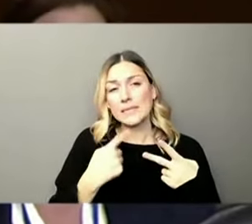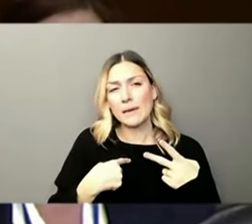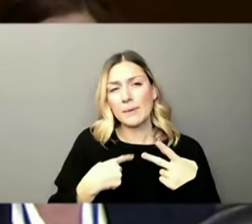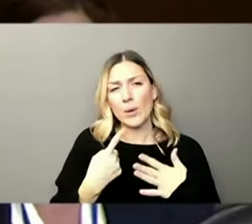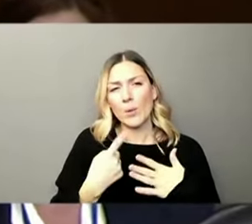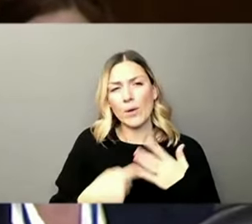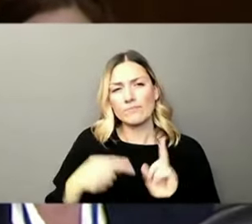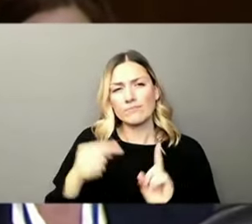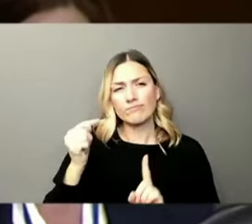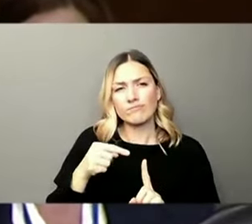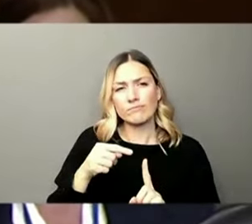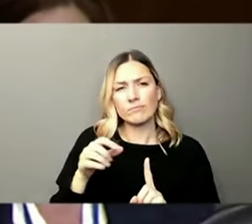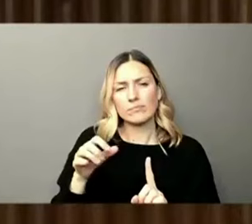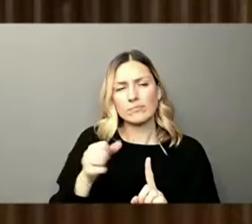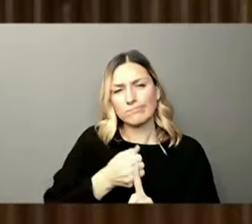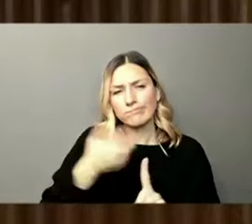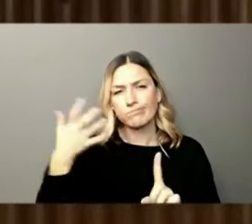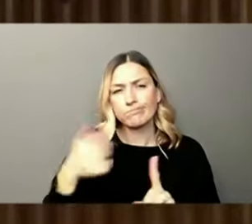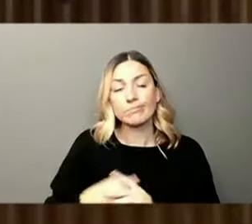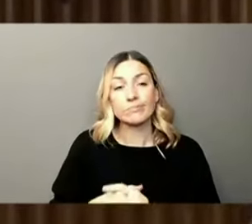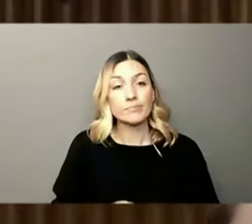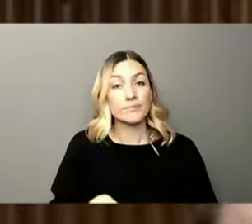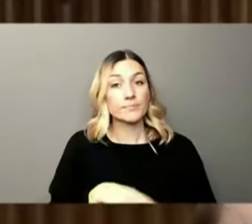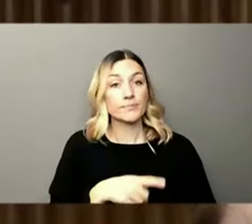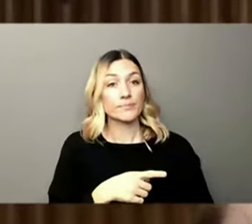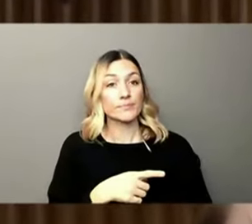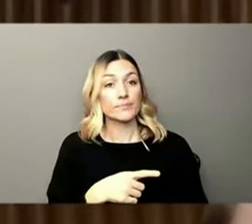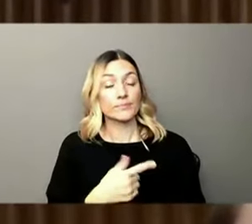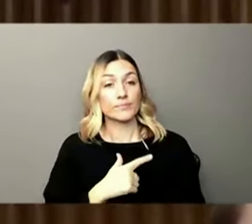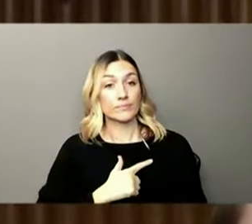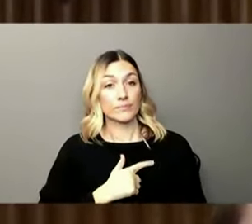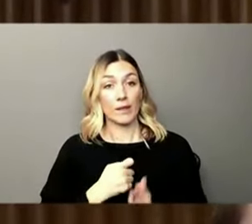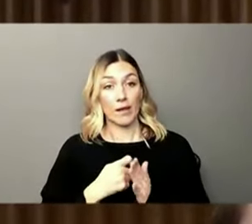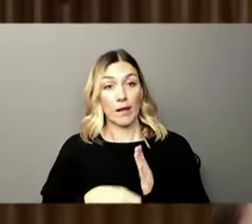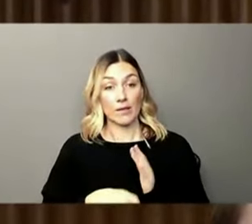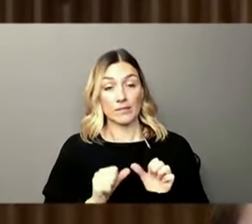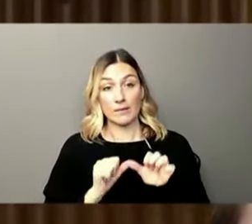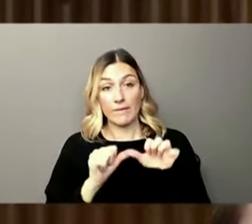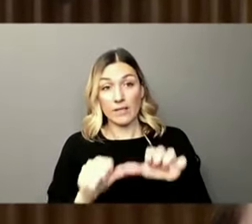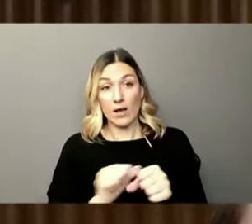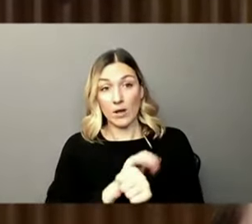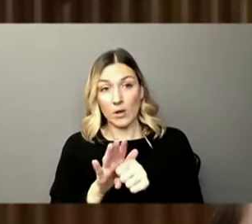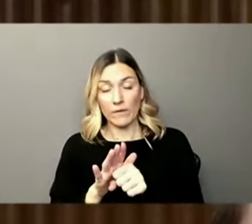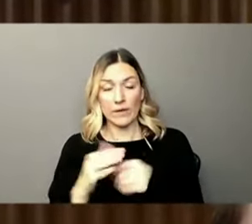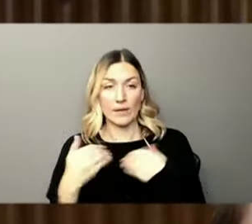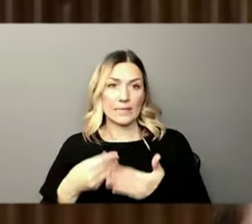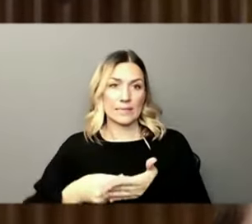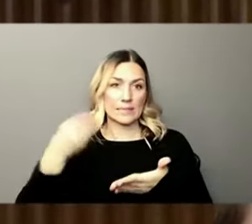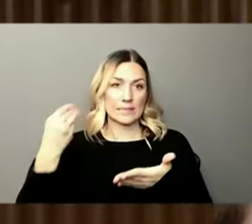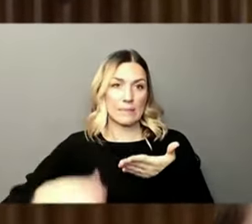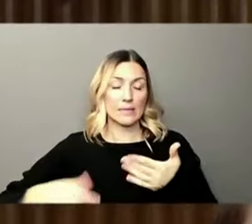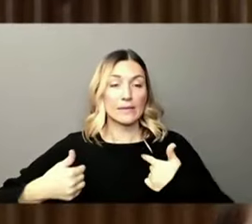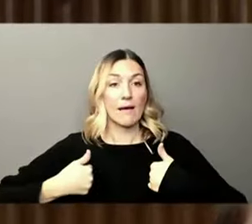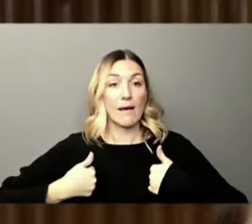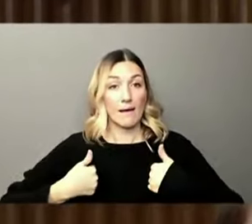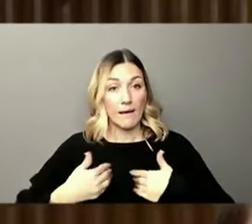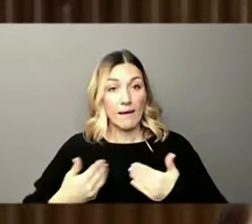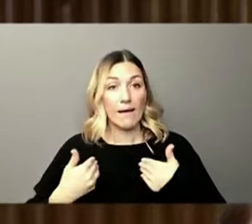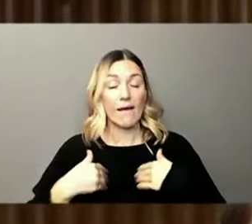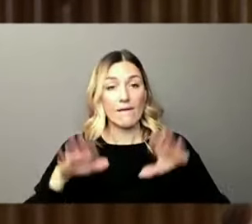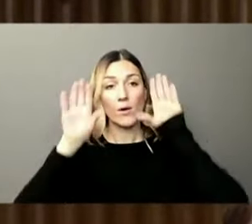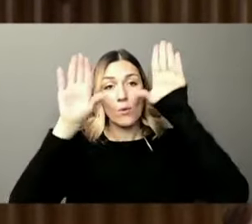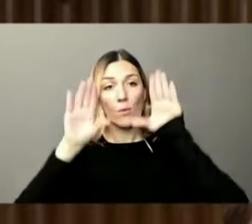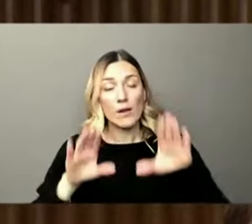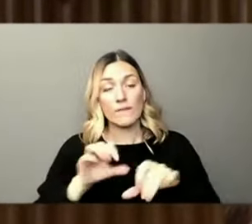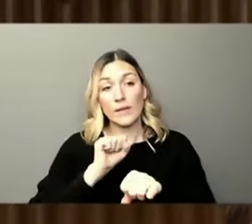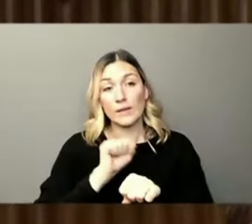about. The costs of living with long COVID are high. I have an excellent employer-based health